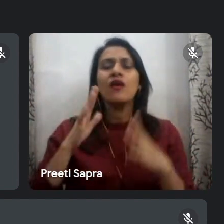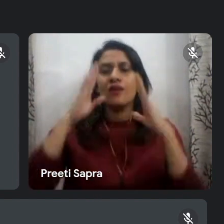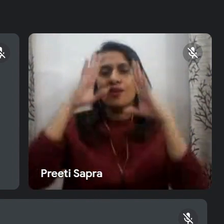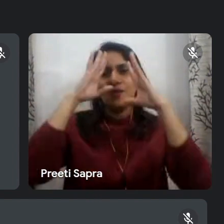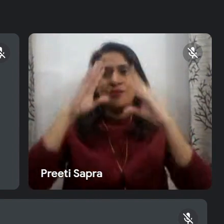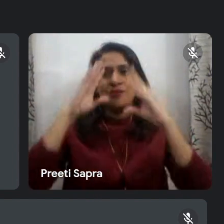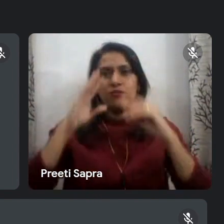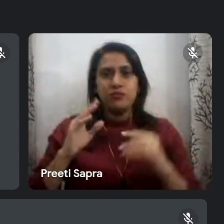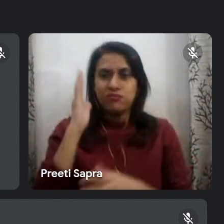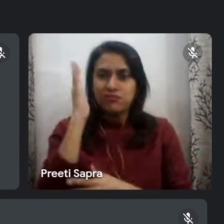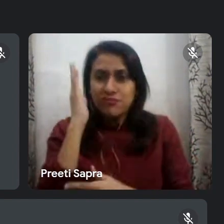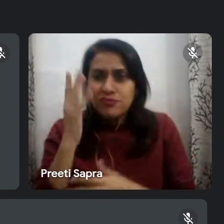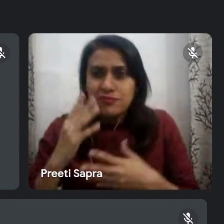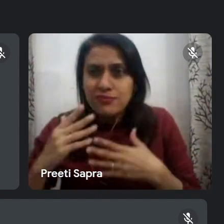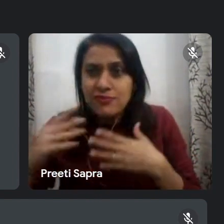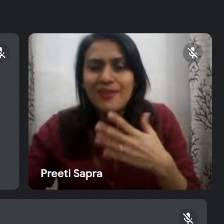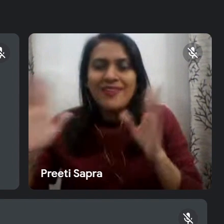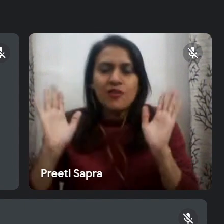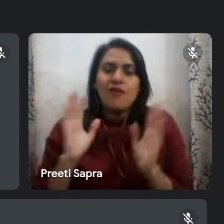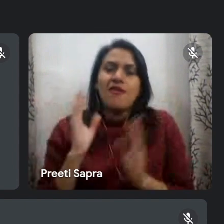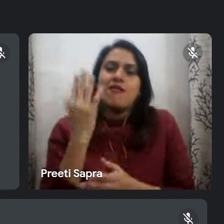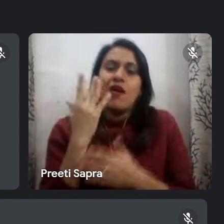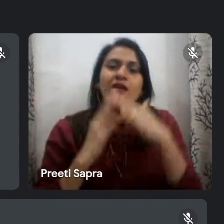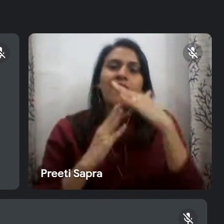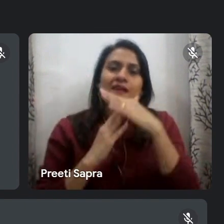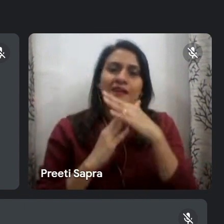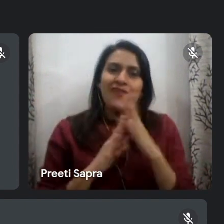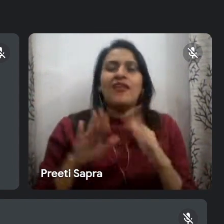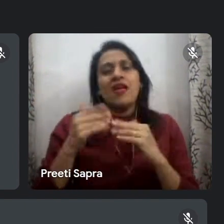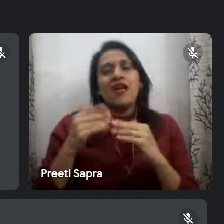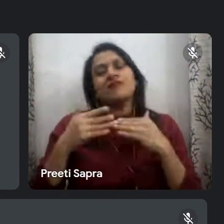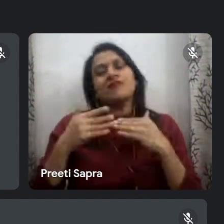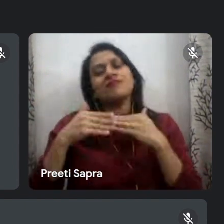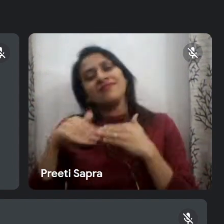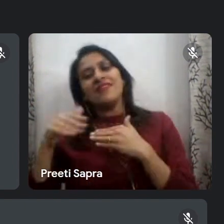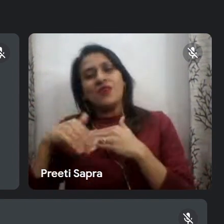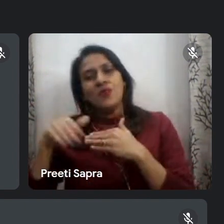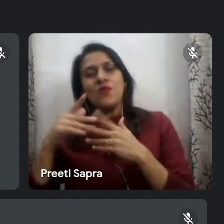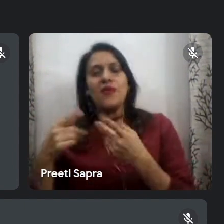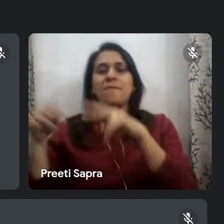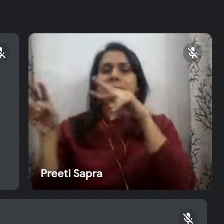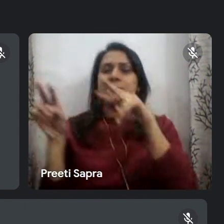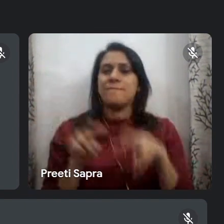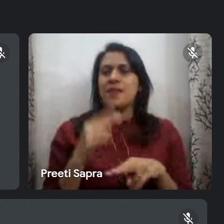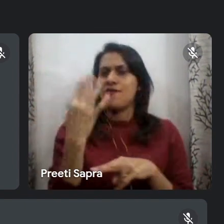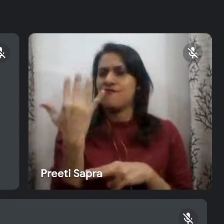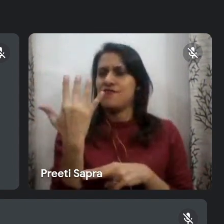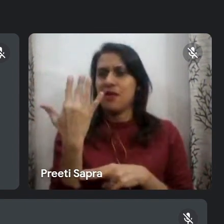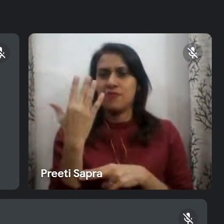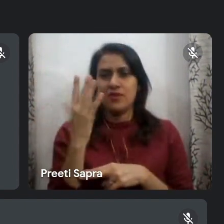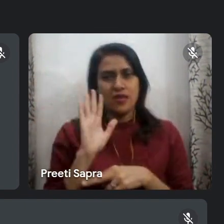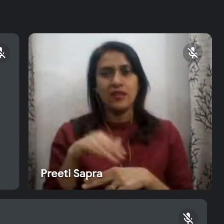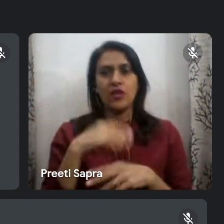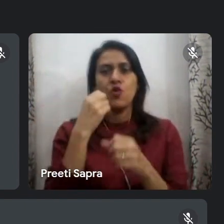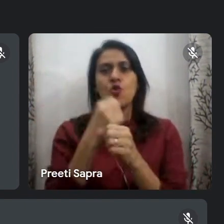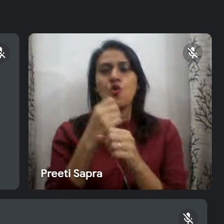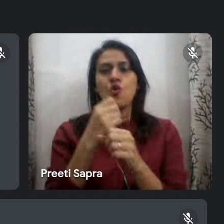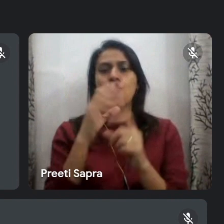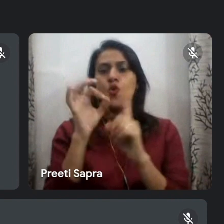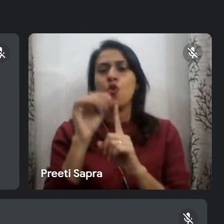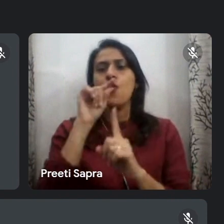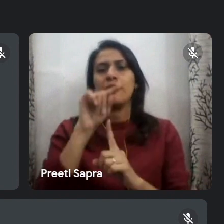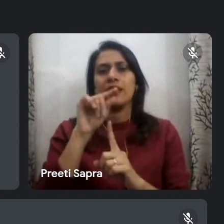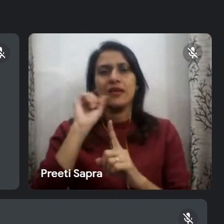and just to move around, and then we'll come back for Gopi's session, and then we can have Q&A.